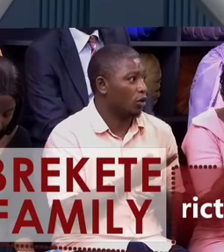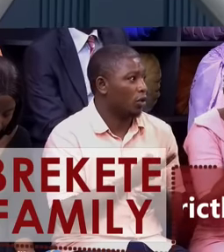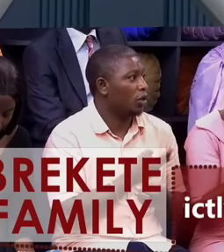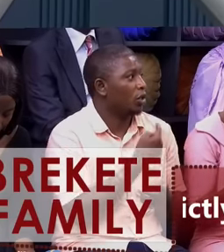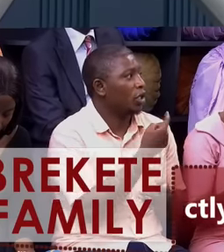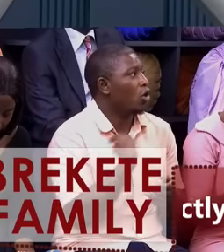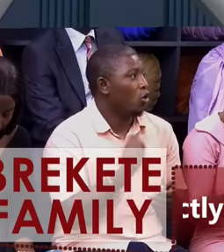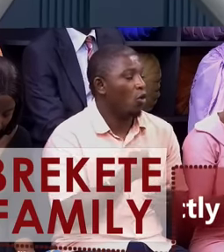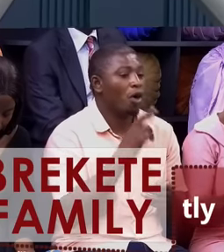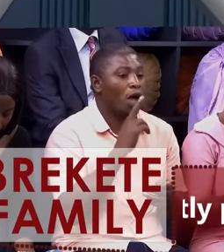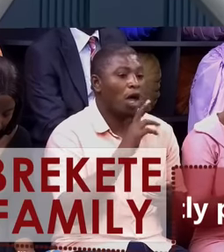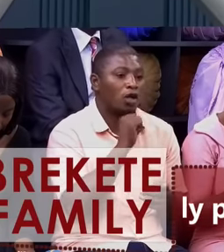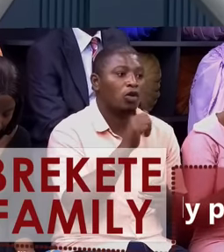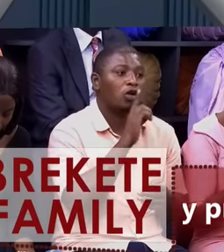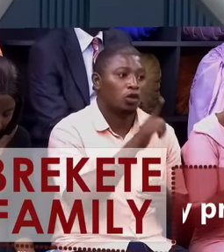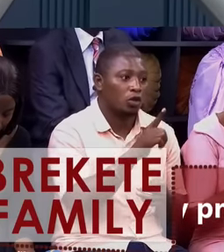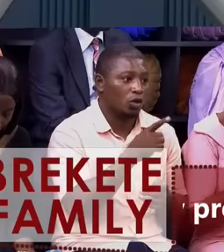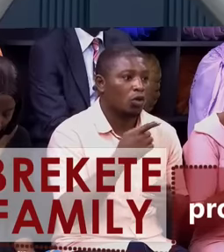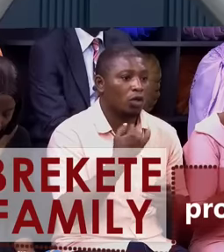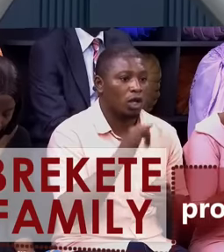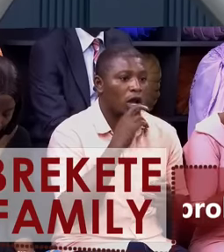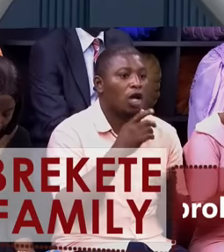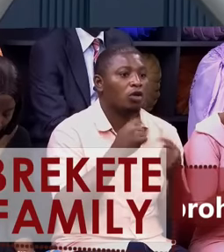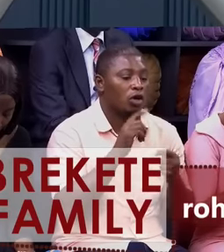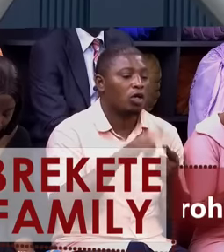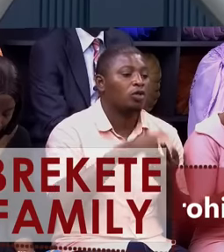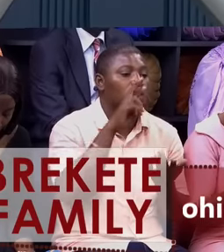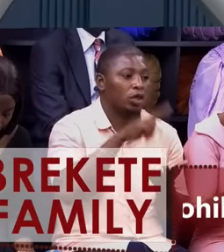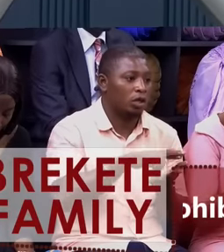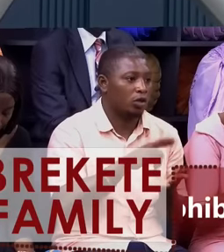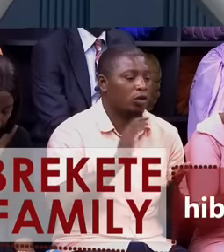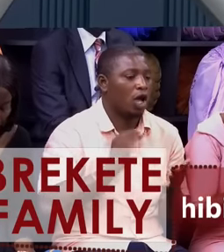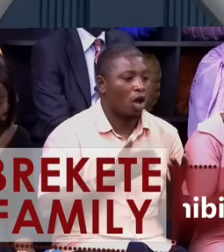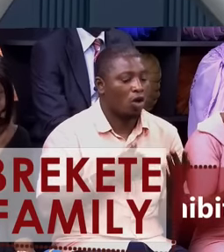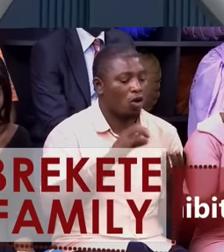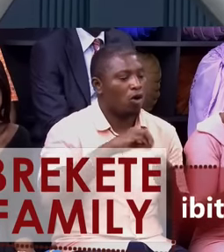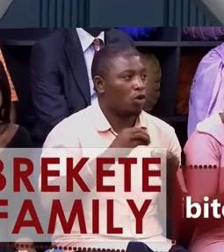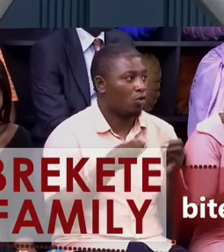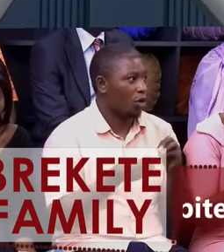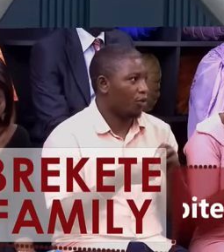not trying to ruce thank you very much